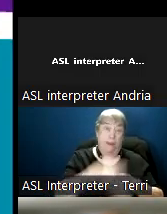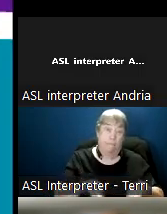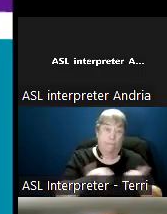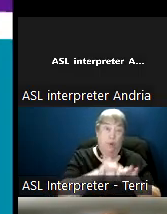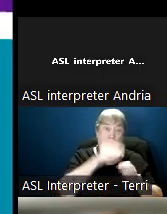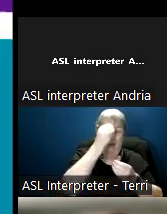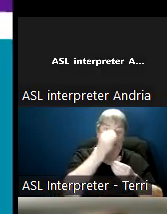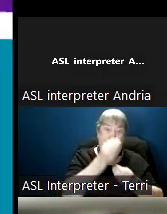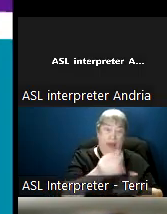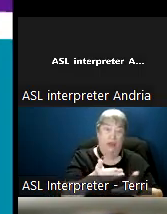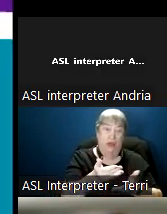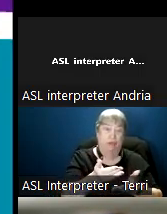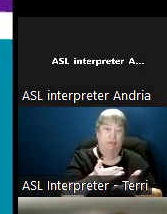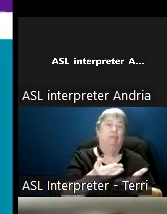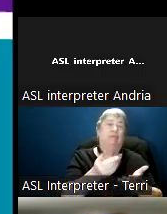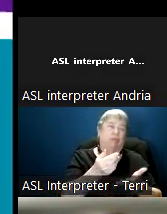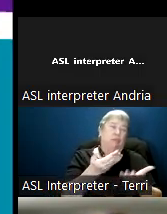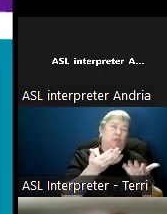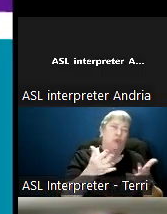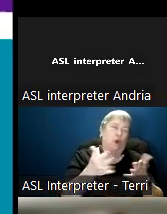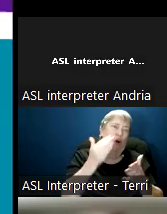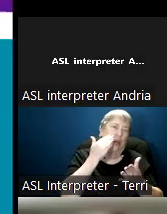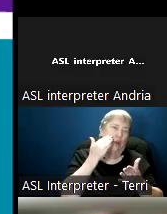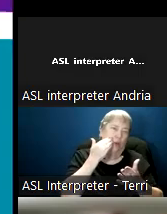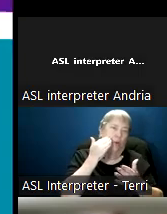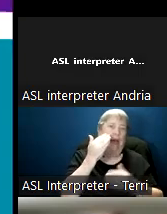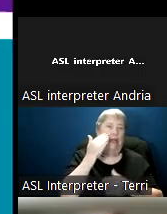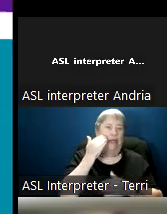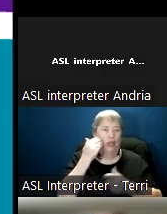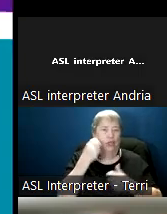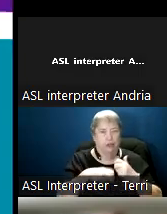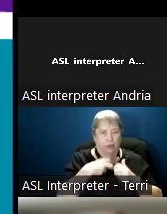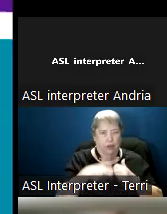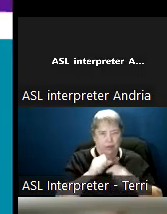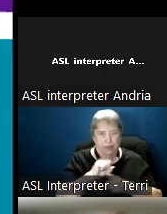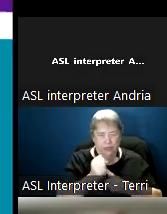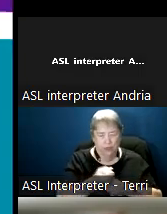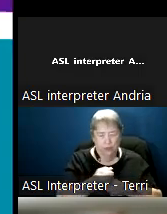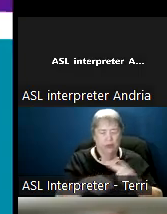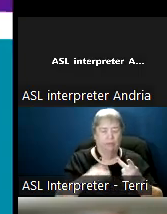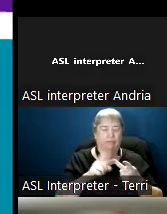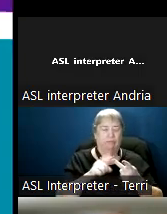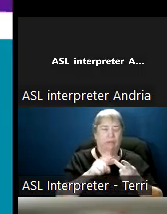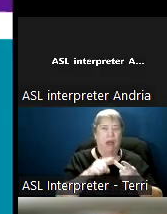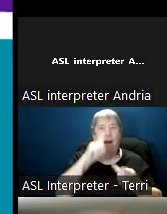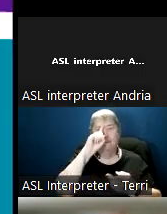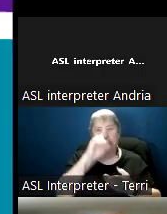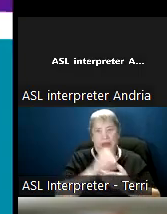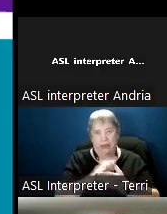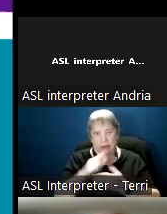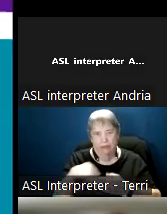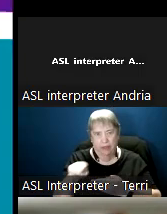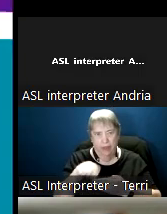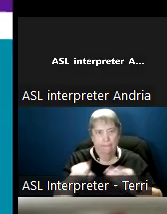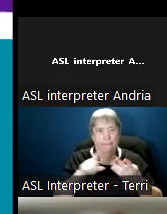advocate know. Acknowledge the difficulty of the situation, believe them, be prepared for